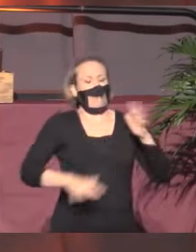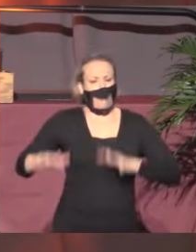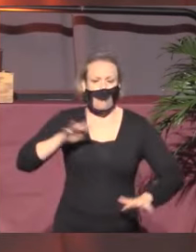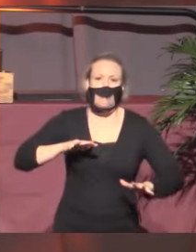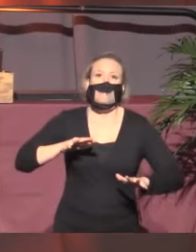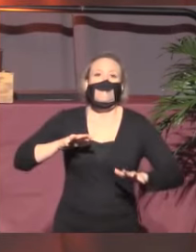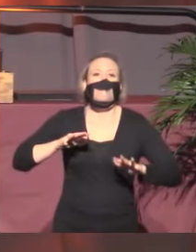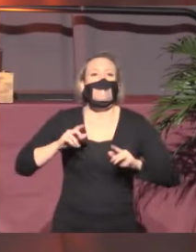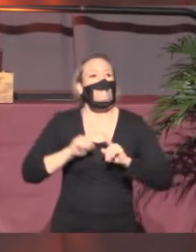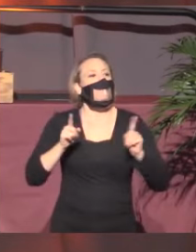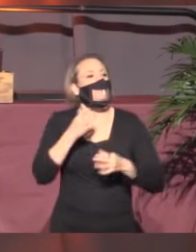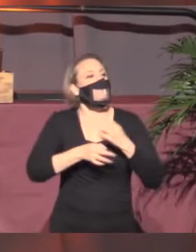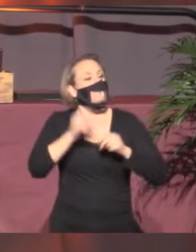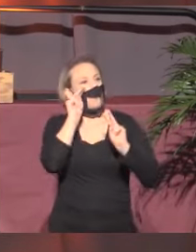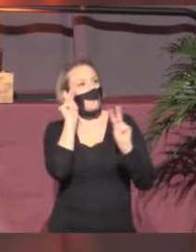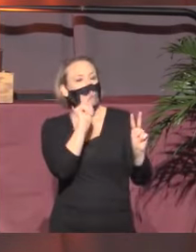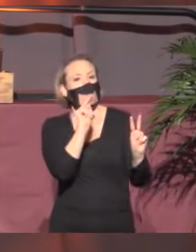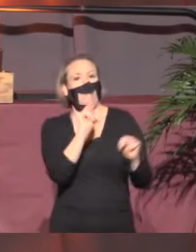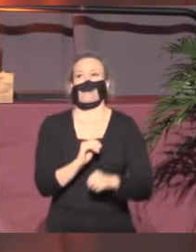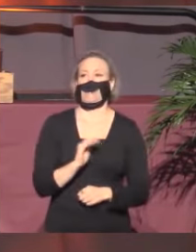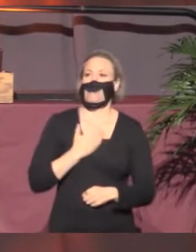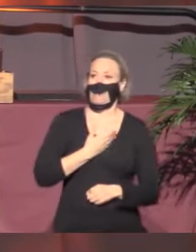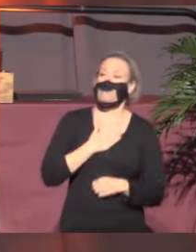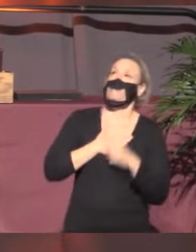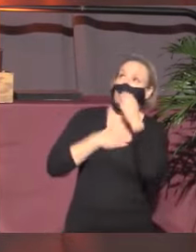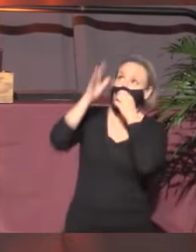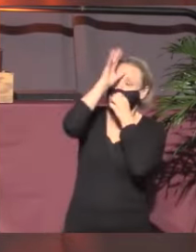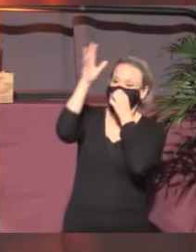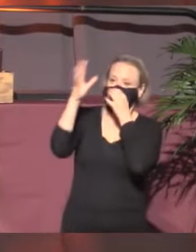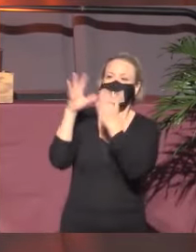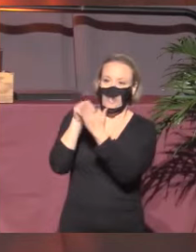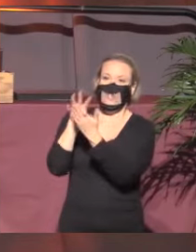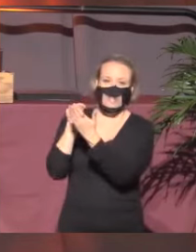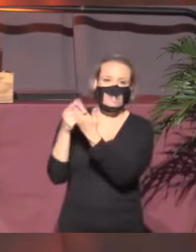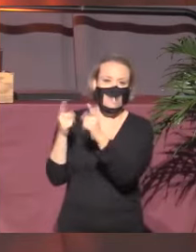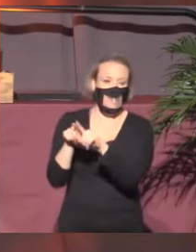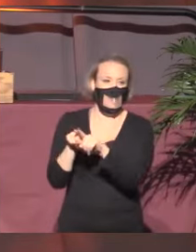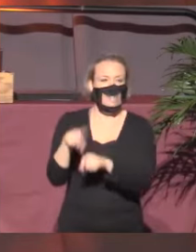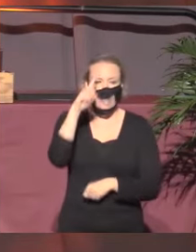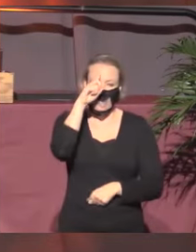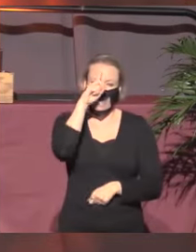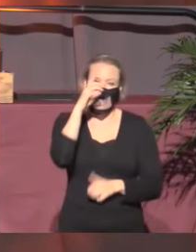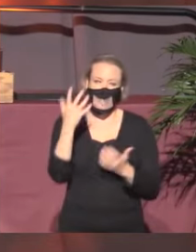It's what my grandfather learned over time, and I like to think it's what he wanted me to learn as well.